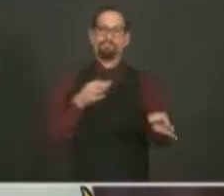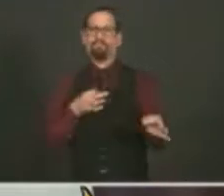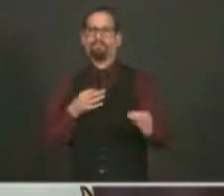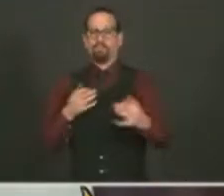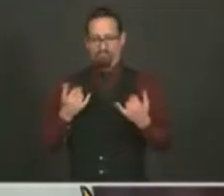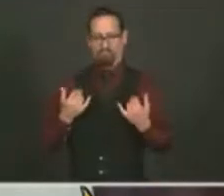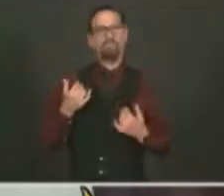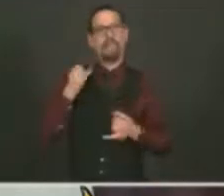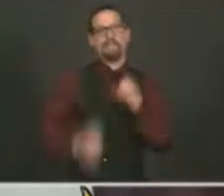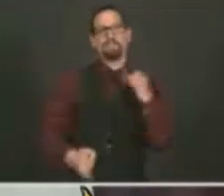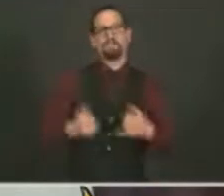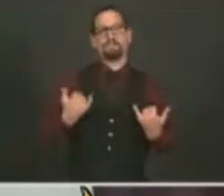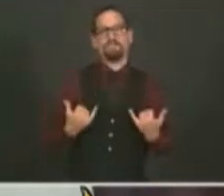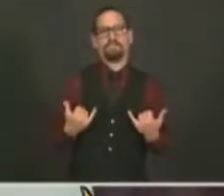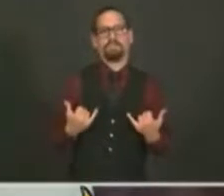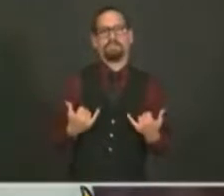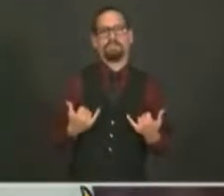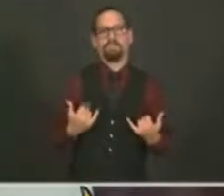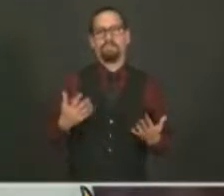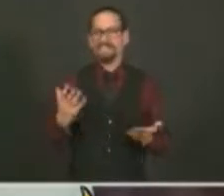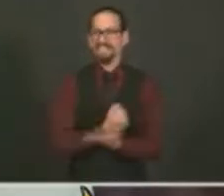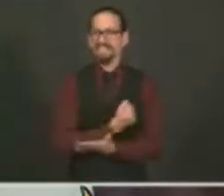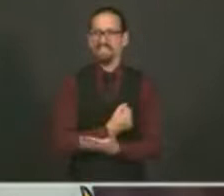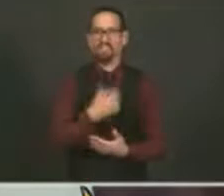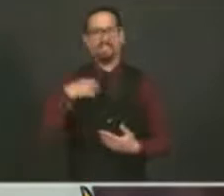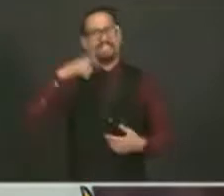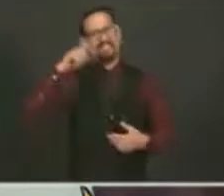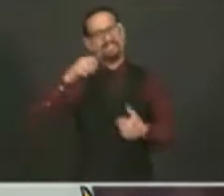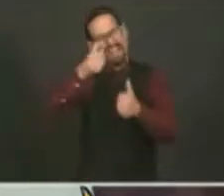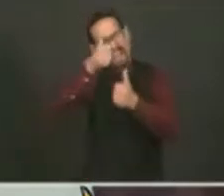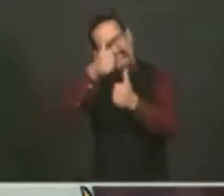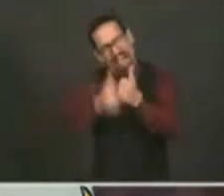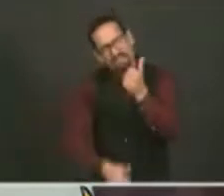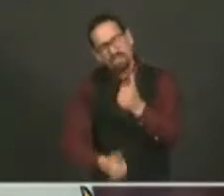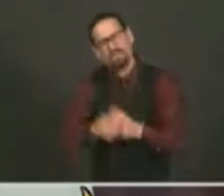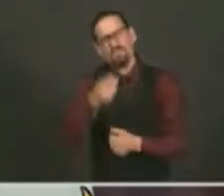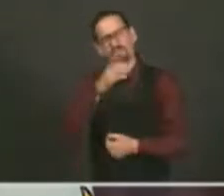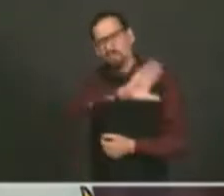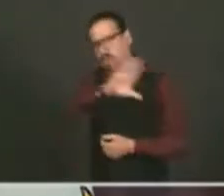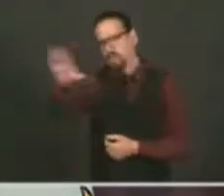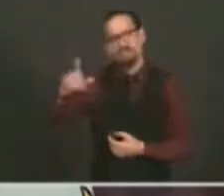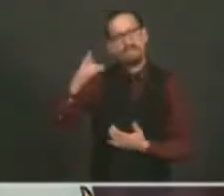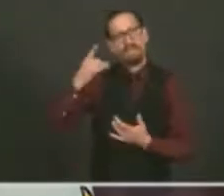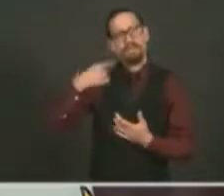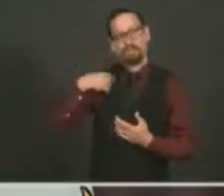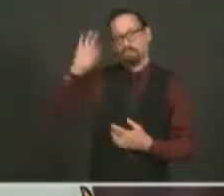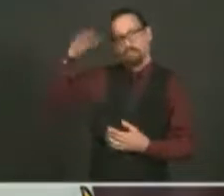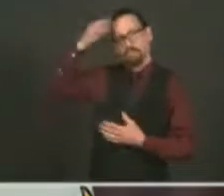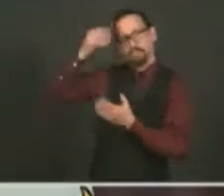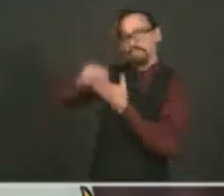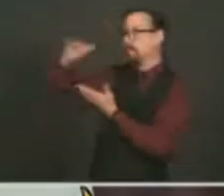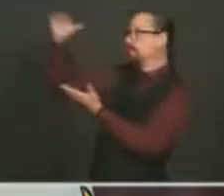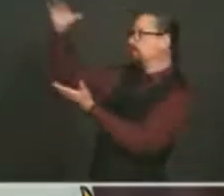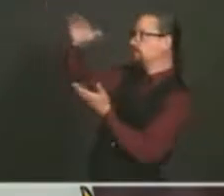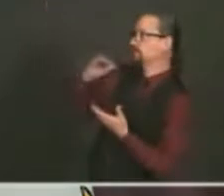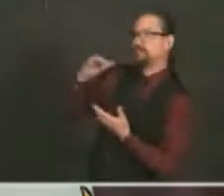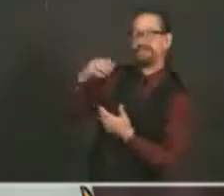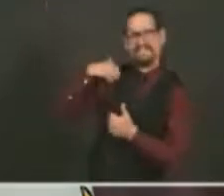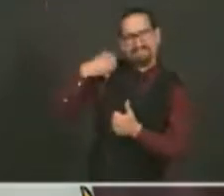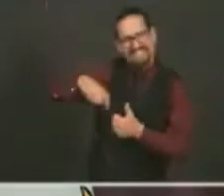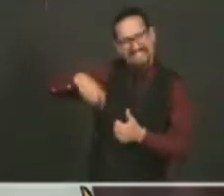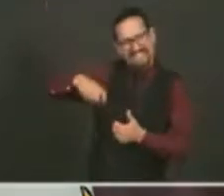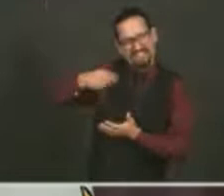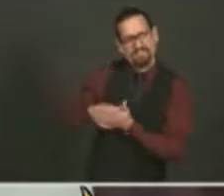dealing with this crisis, we need every penny of federal money that we deserve. If we are